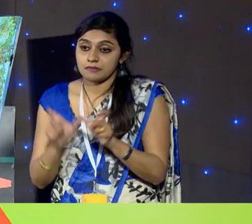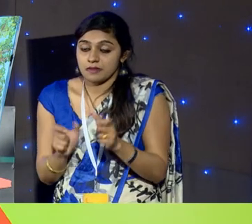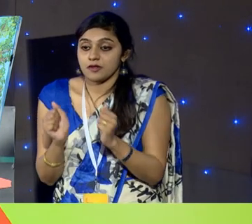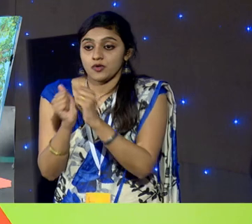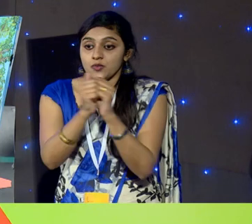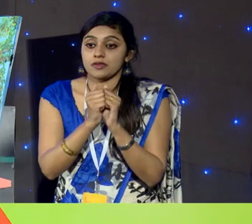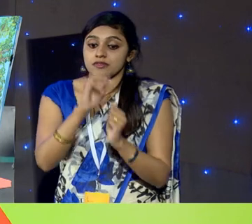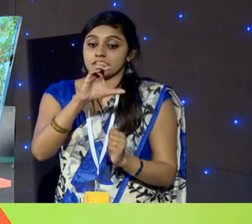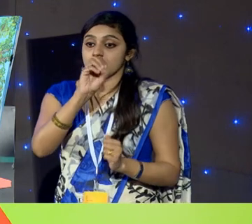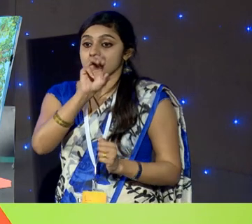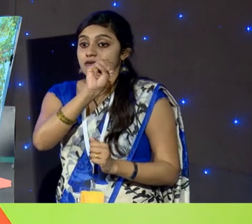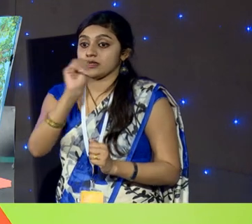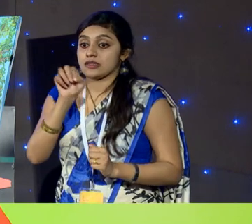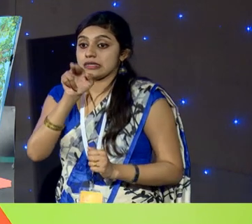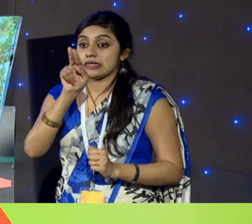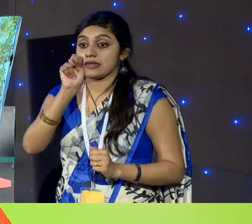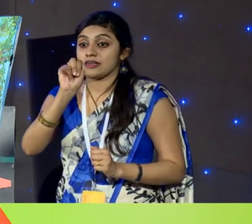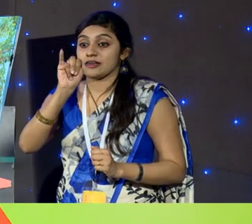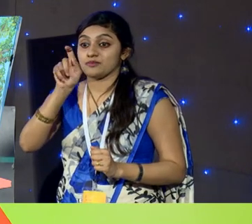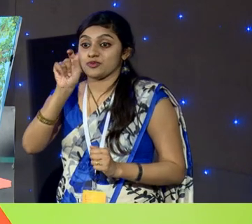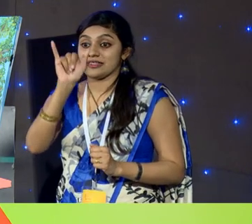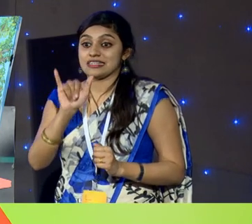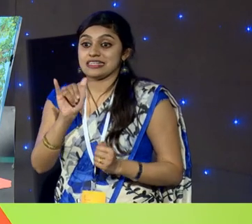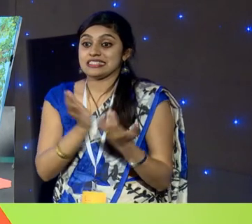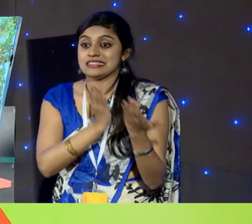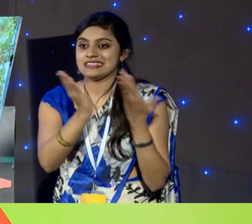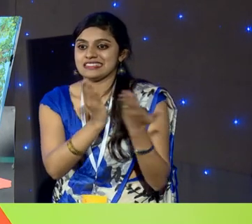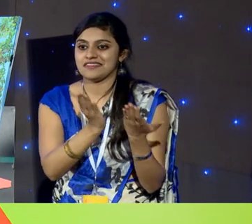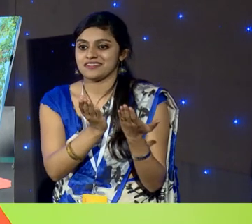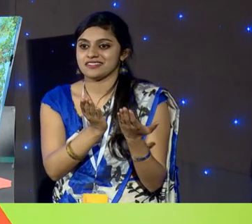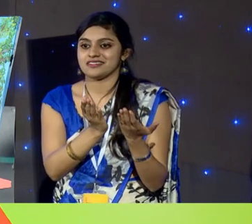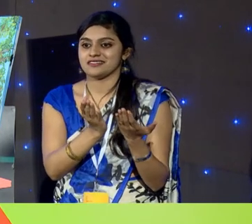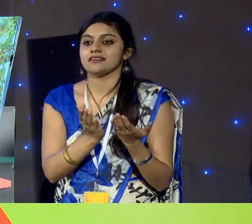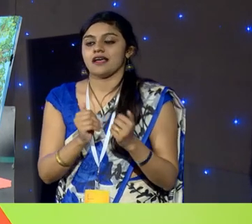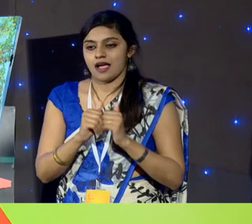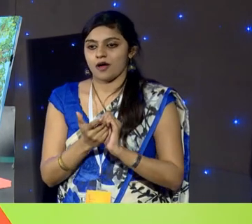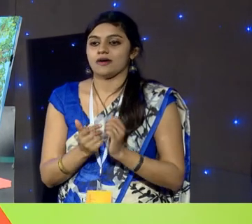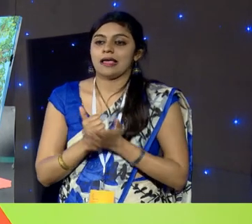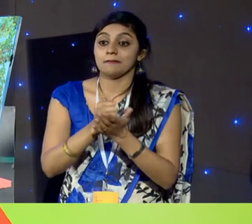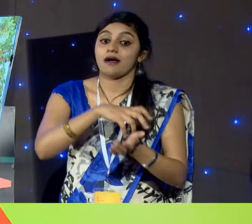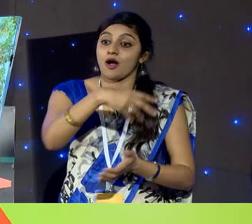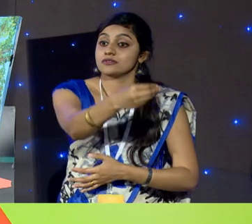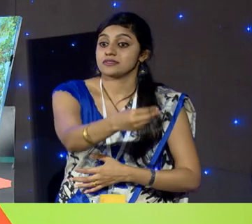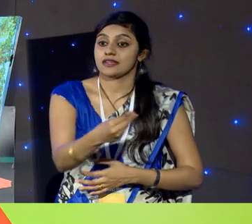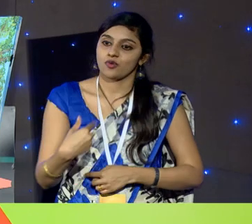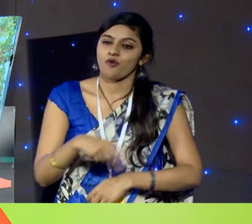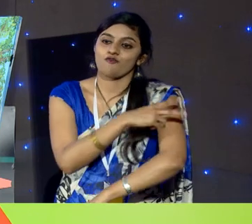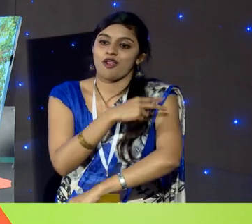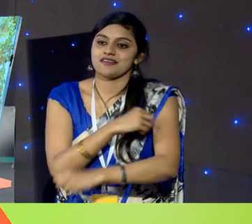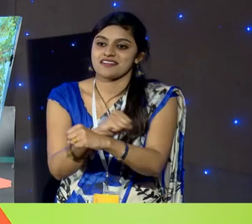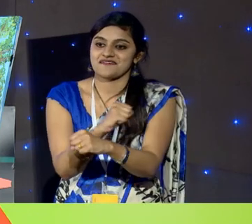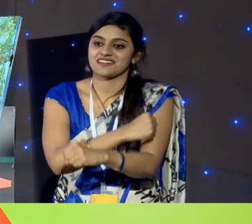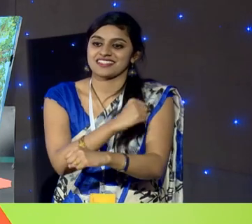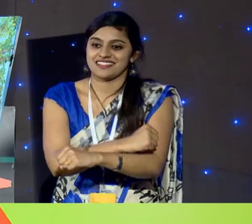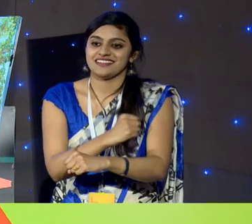urban slums. Earlier, it was in 30 urban slums. So this is the holistic approach being adopted